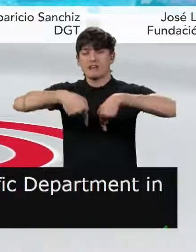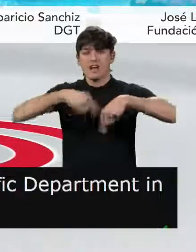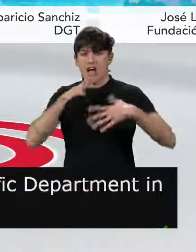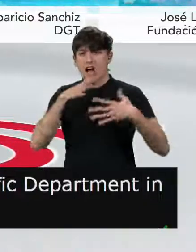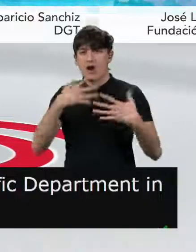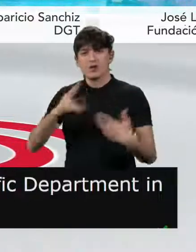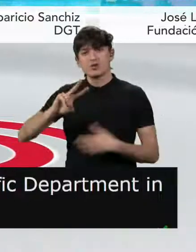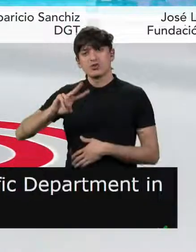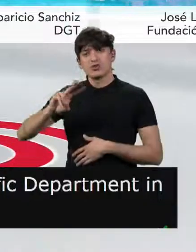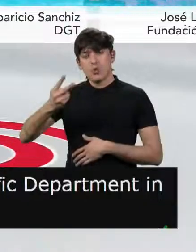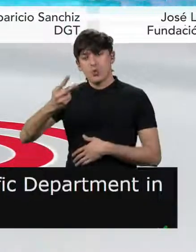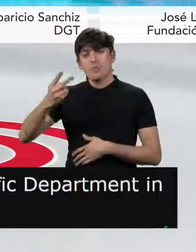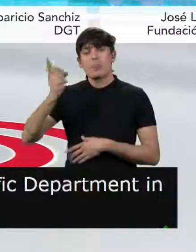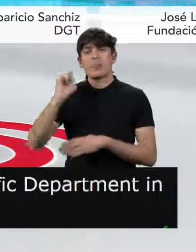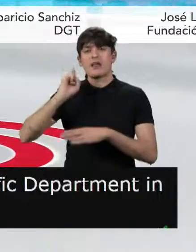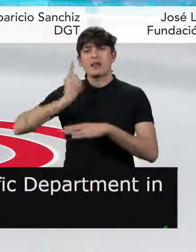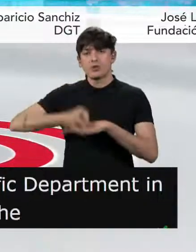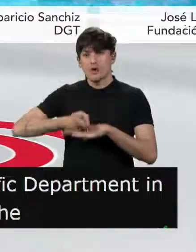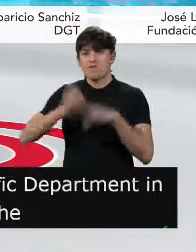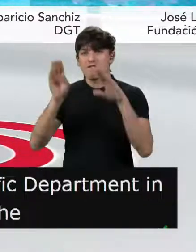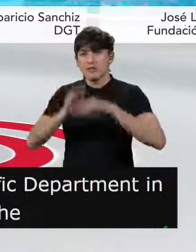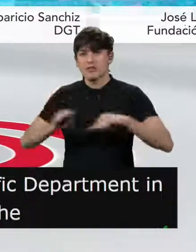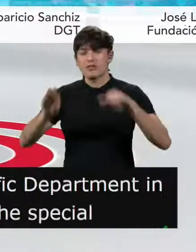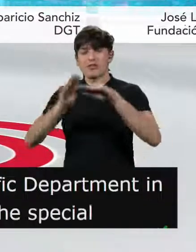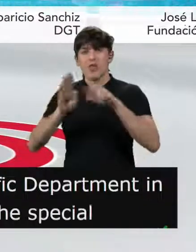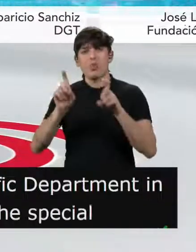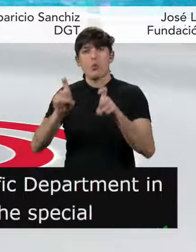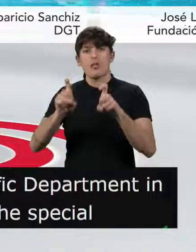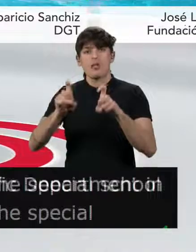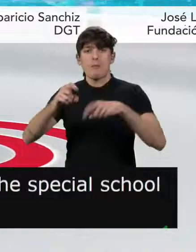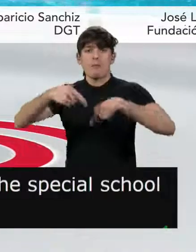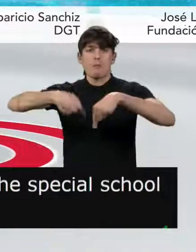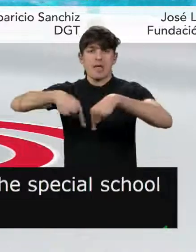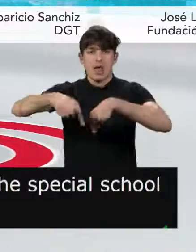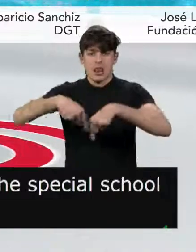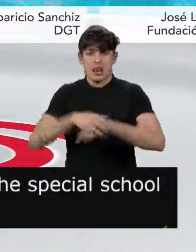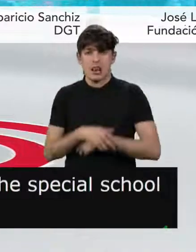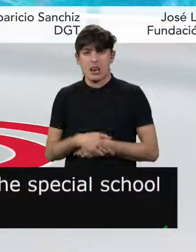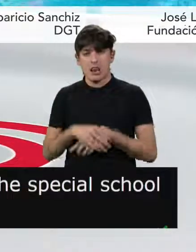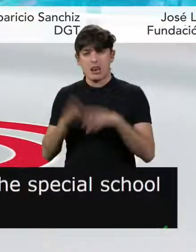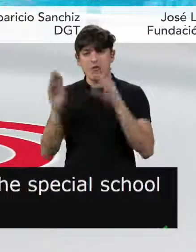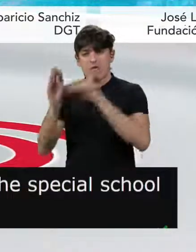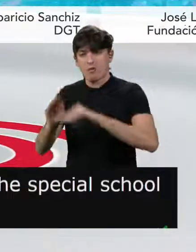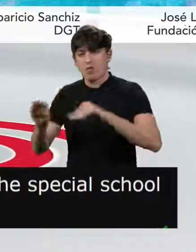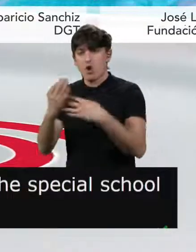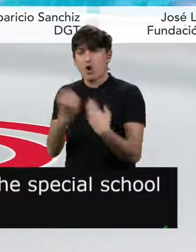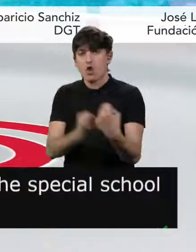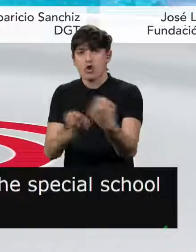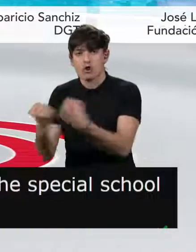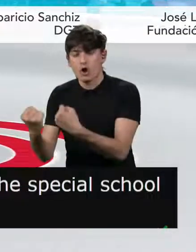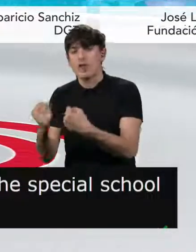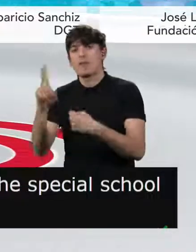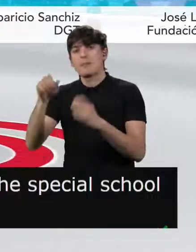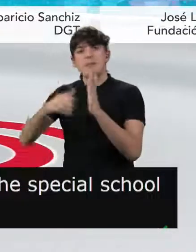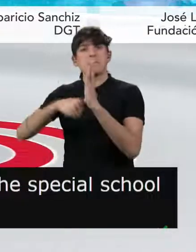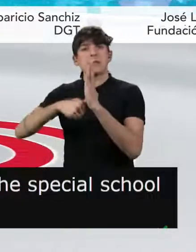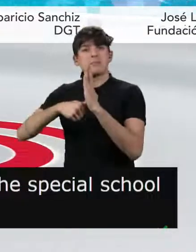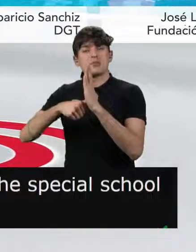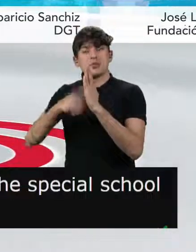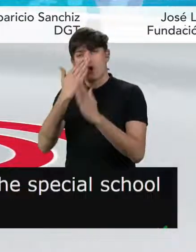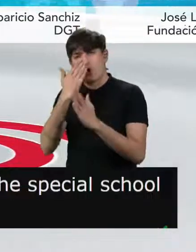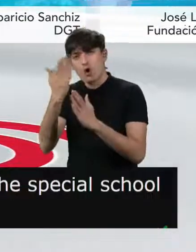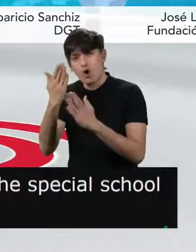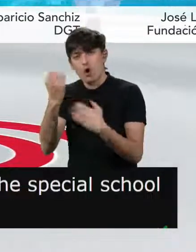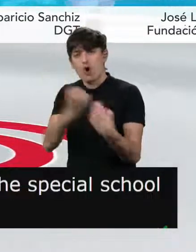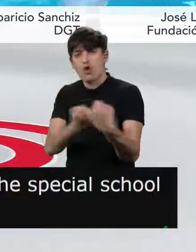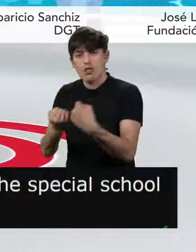special school to work on traffic and traffic regulations. She works in driver